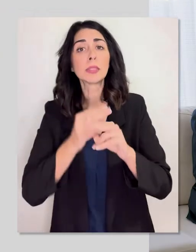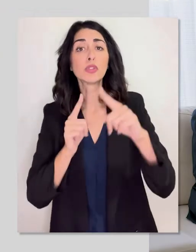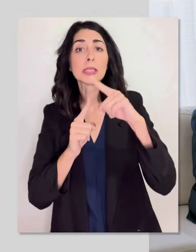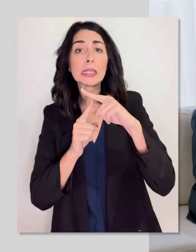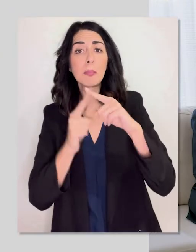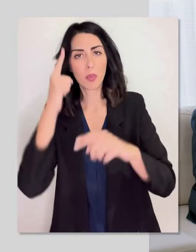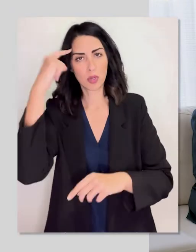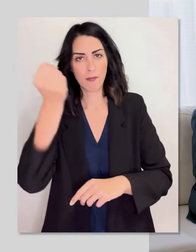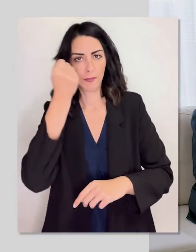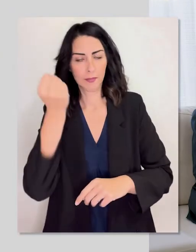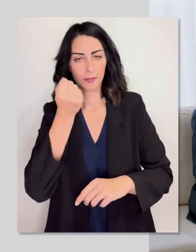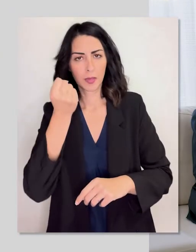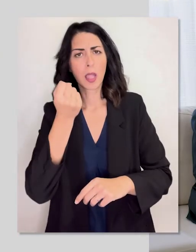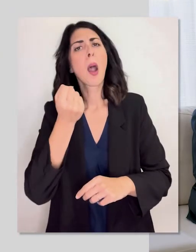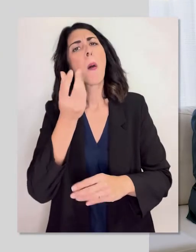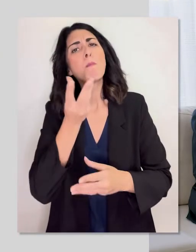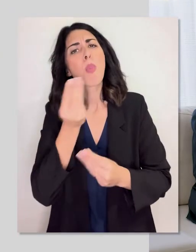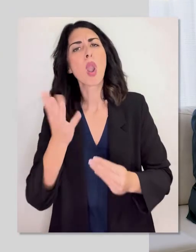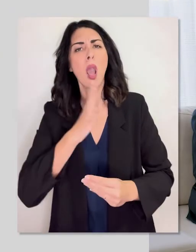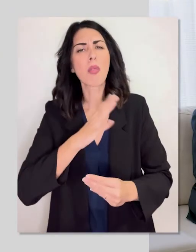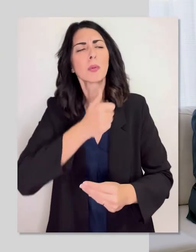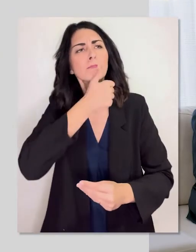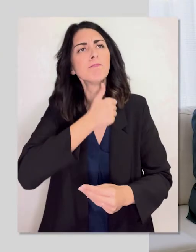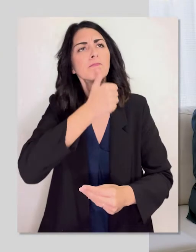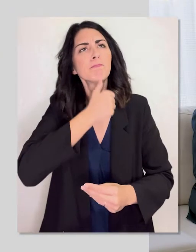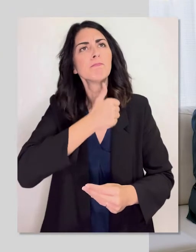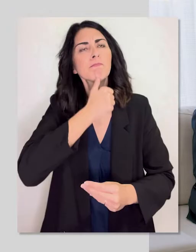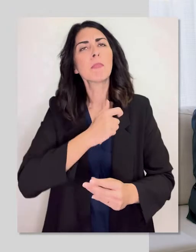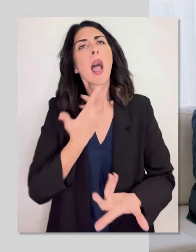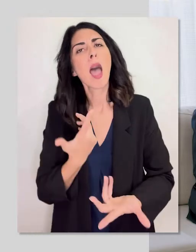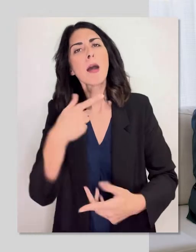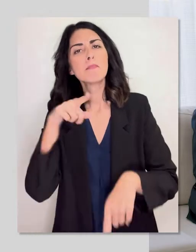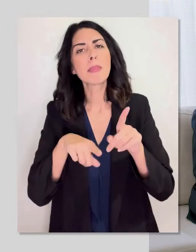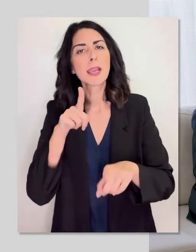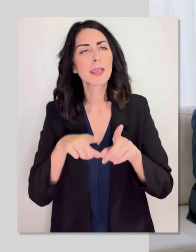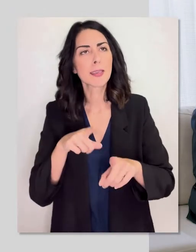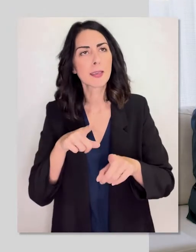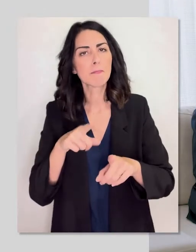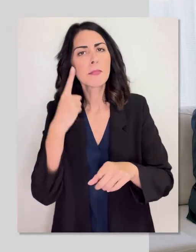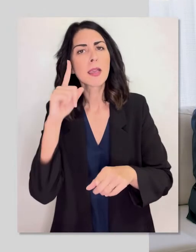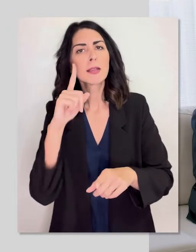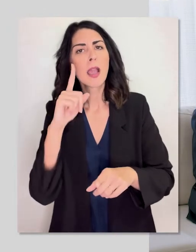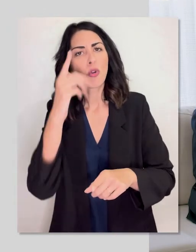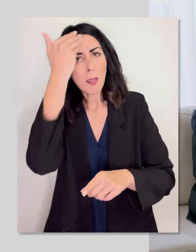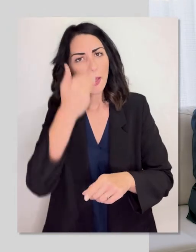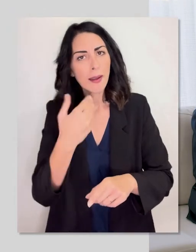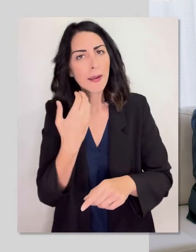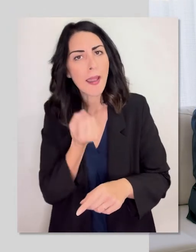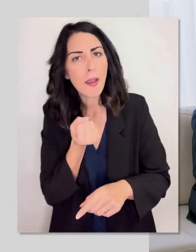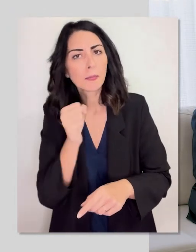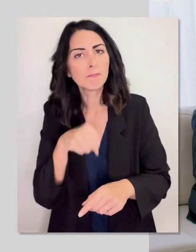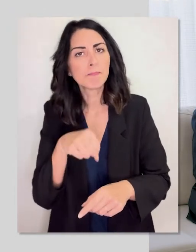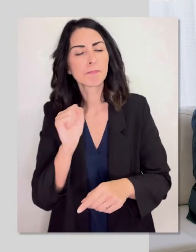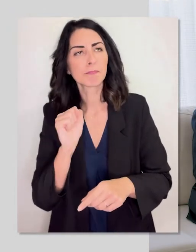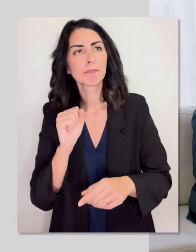many people suffer from migraine. But there are also people that are not sure, do I have migraines? So, before going